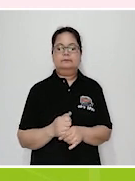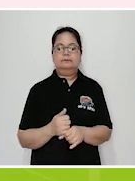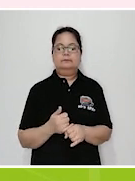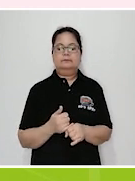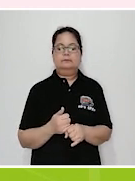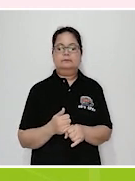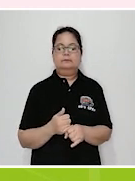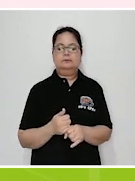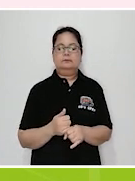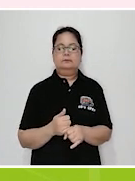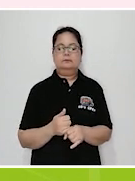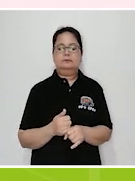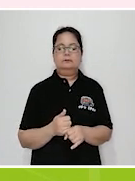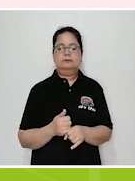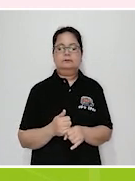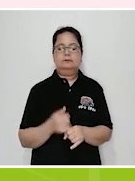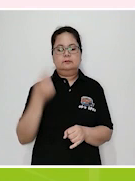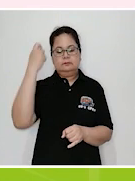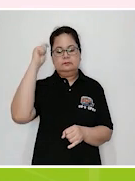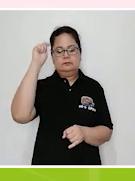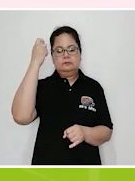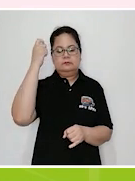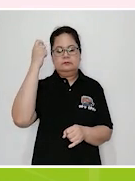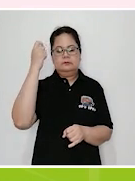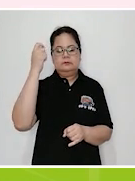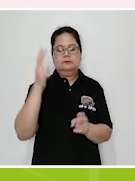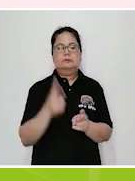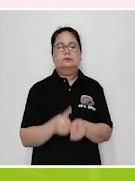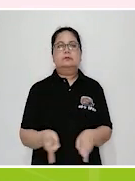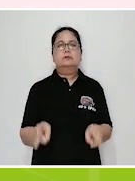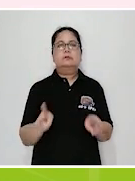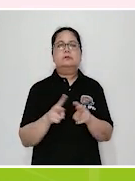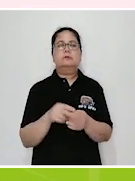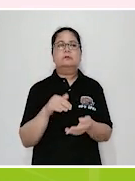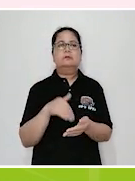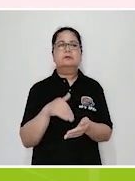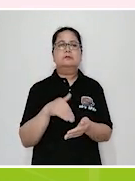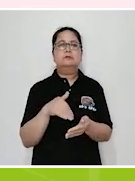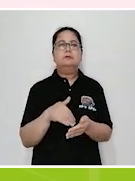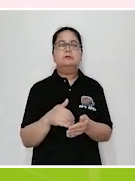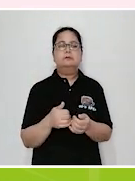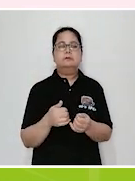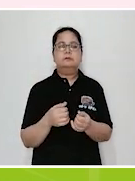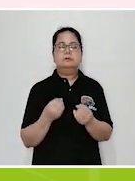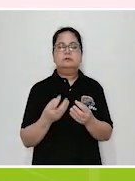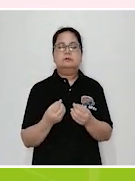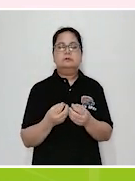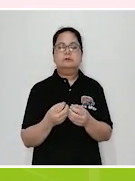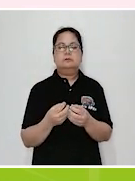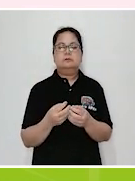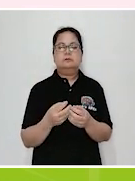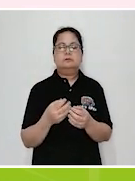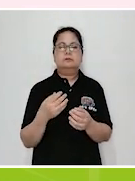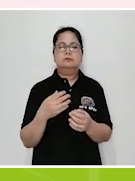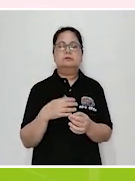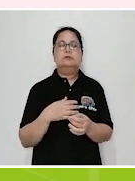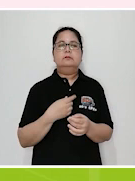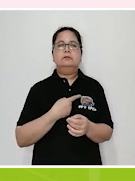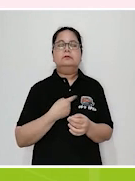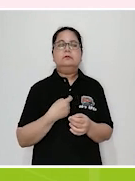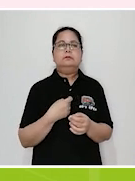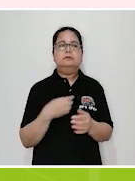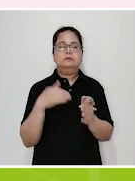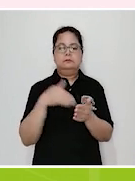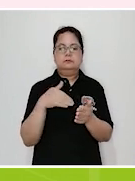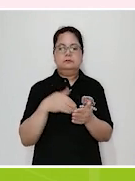This one. I think I will value my studies more since I found it hard to study at